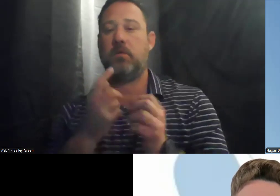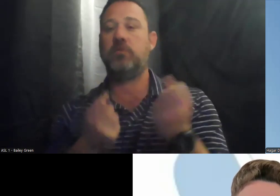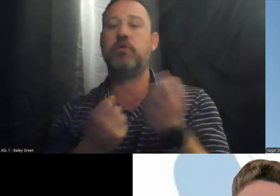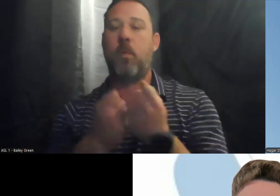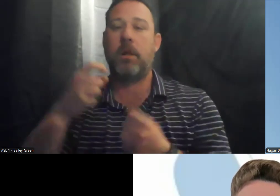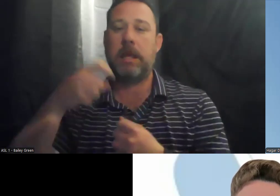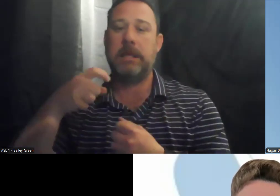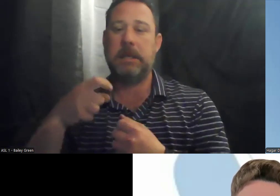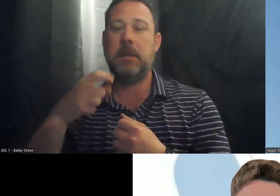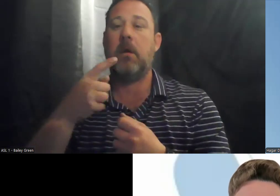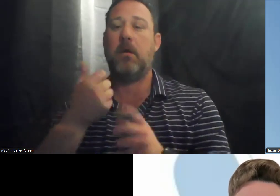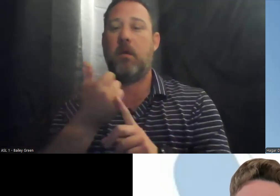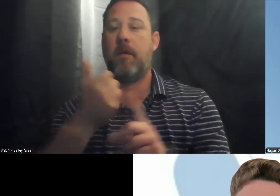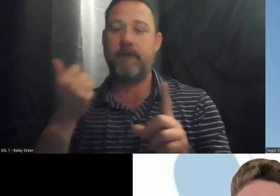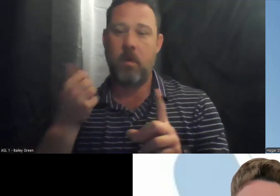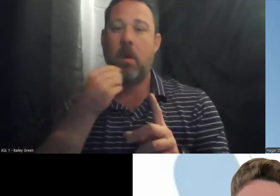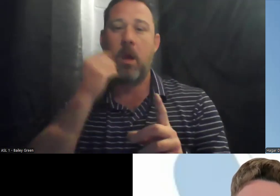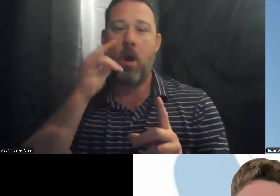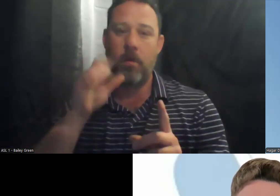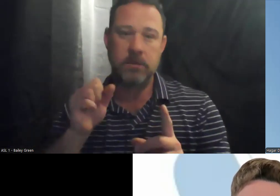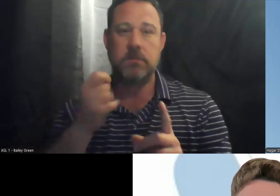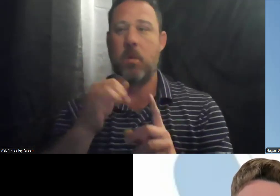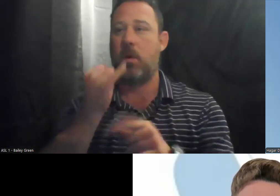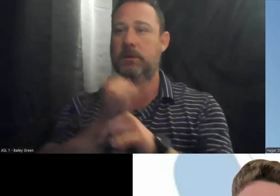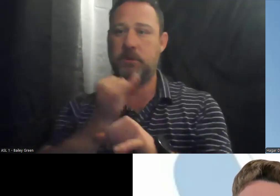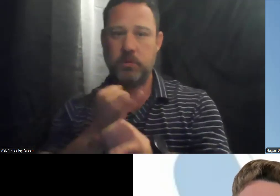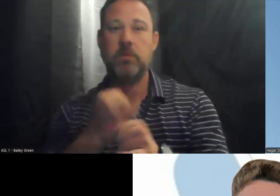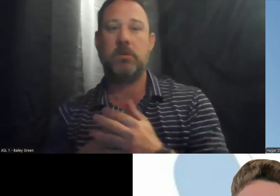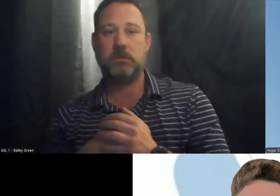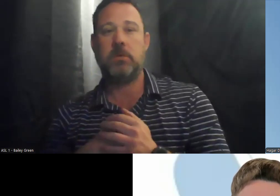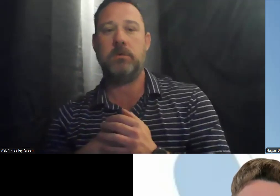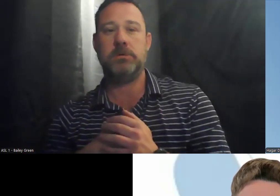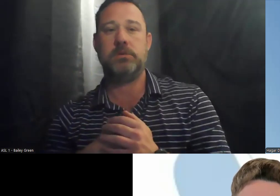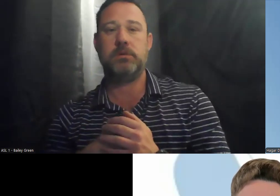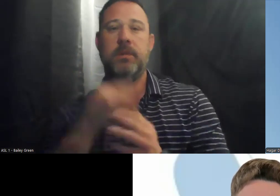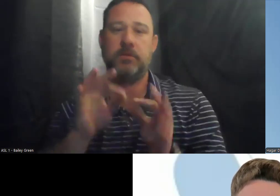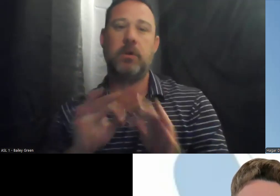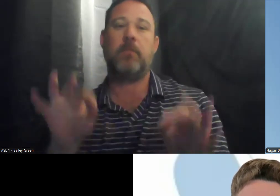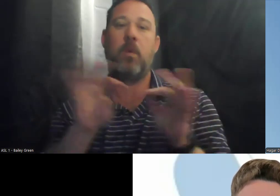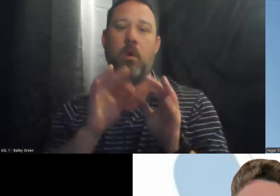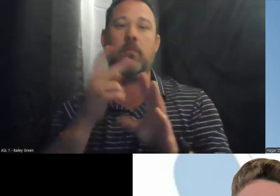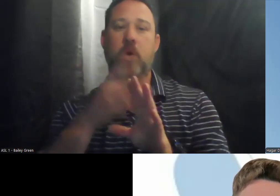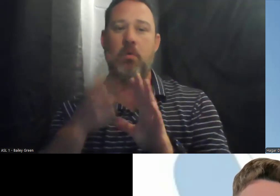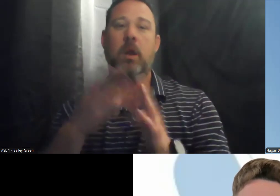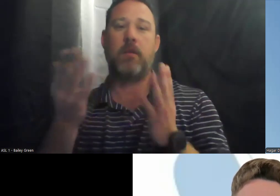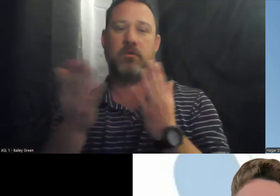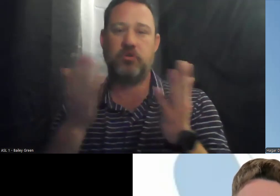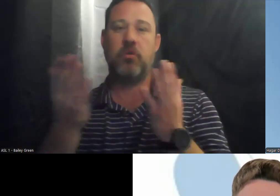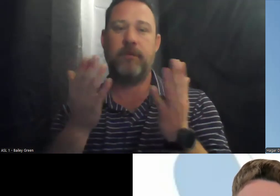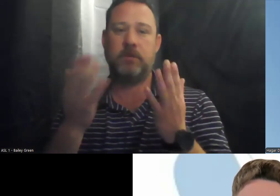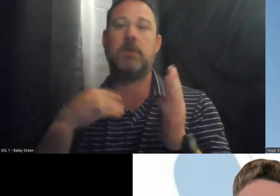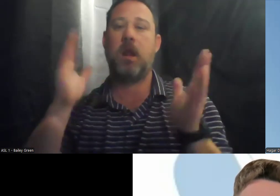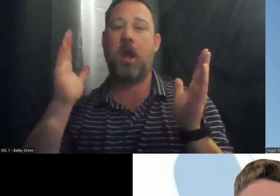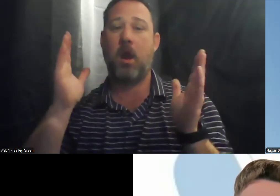they need and avoid homelessness or institutionalization. And these are such vital programs and services. And I hope